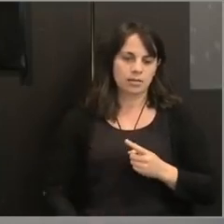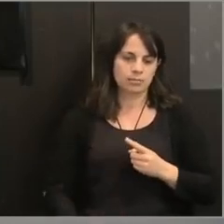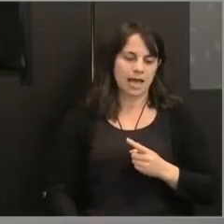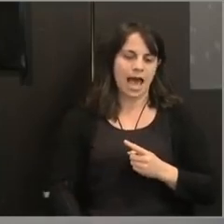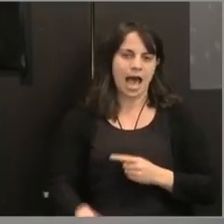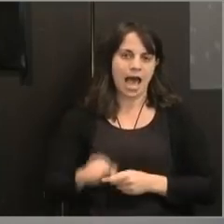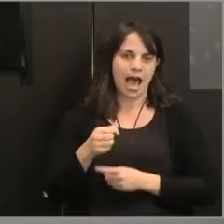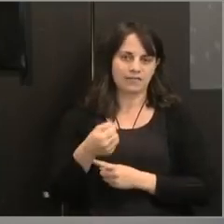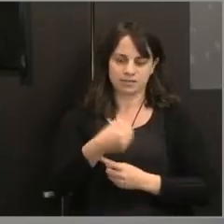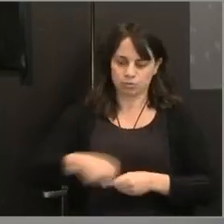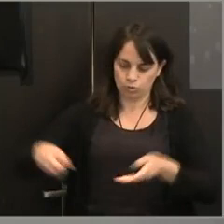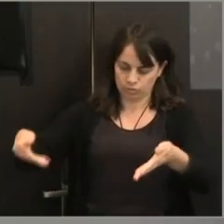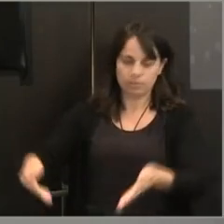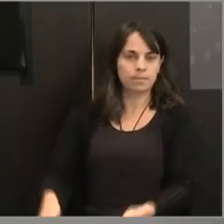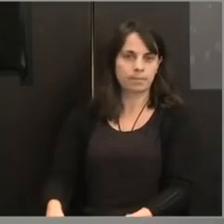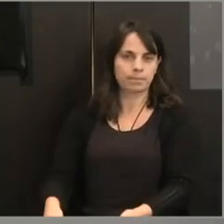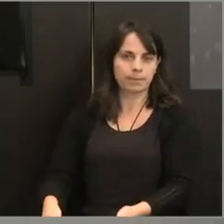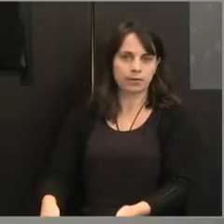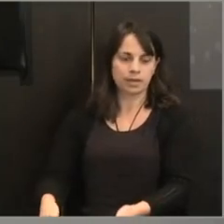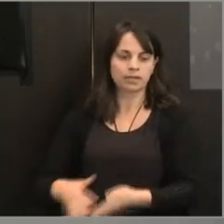whenua in the whenua of the child.